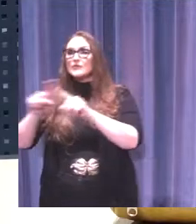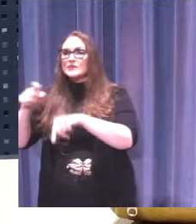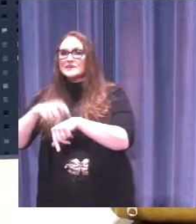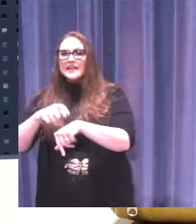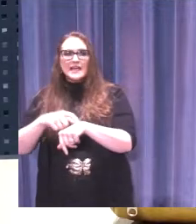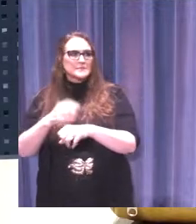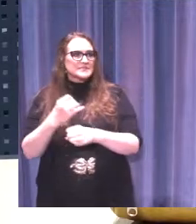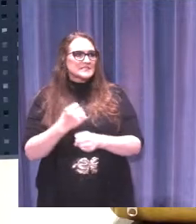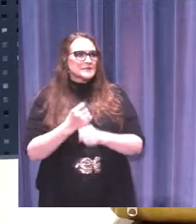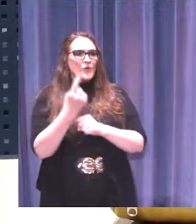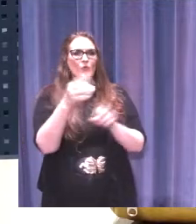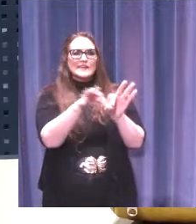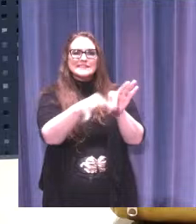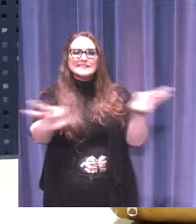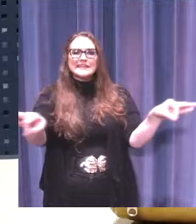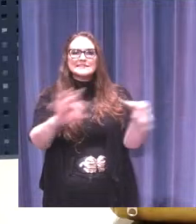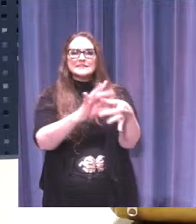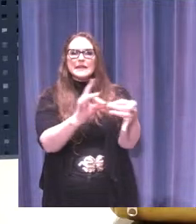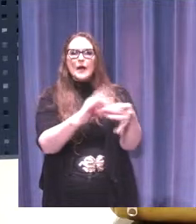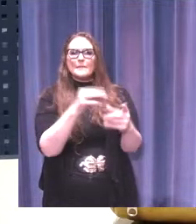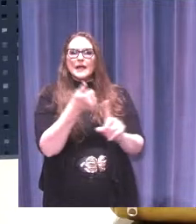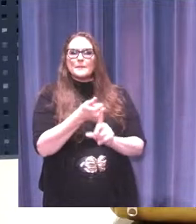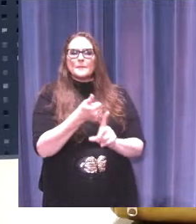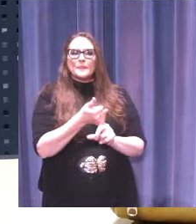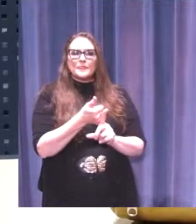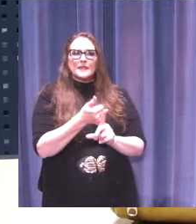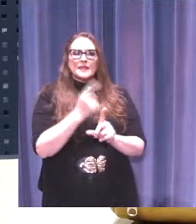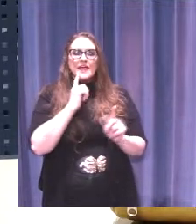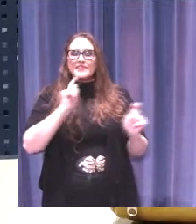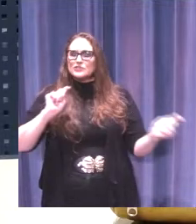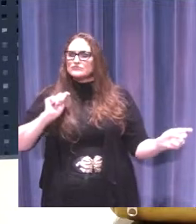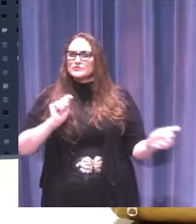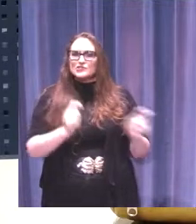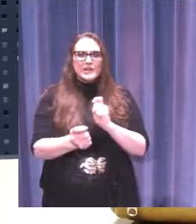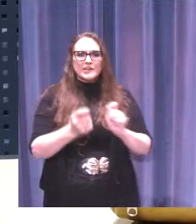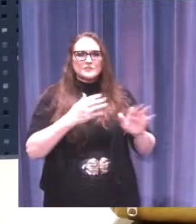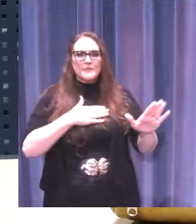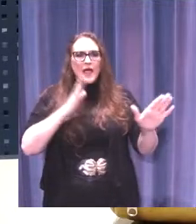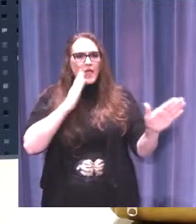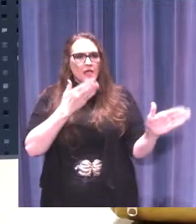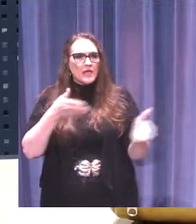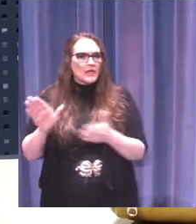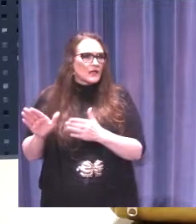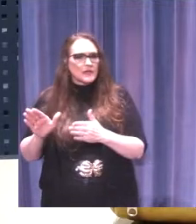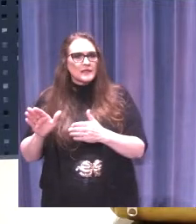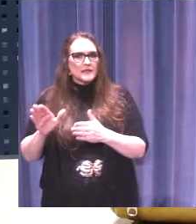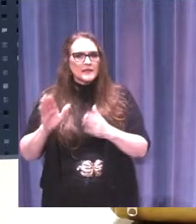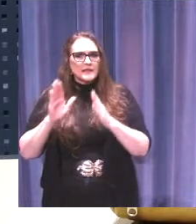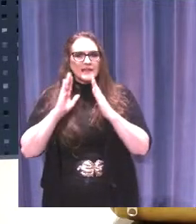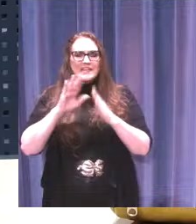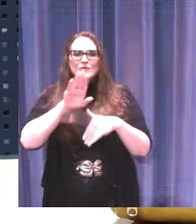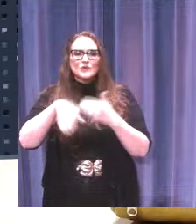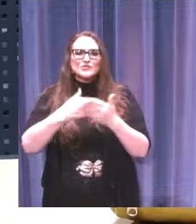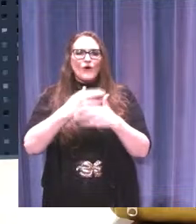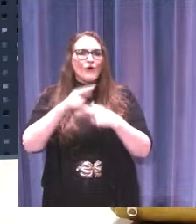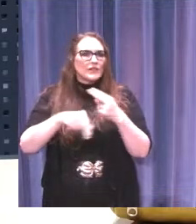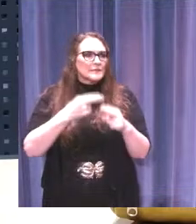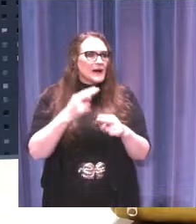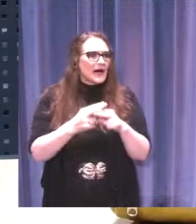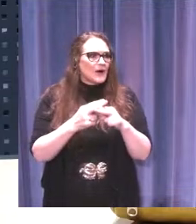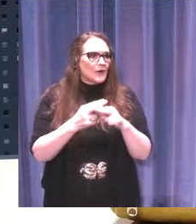a 1-sentence comment that drastically changed my direction. And it was all